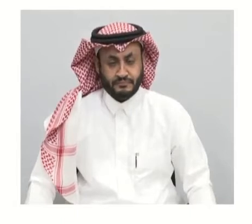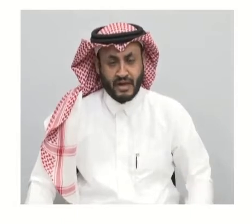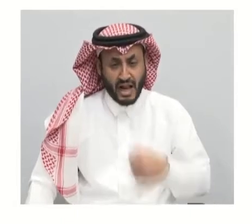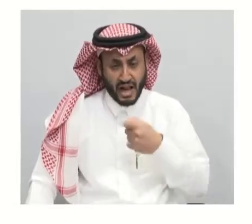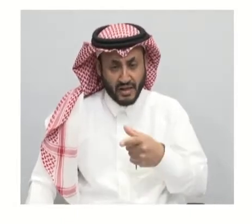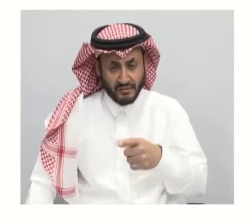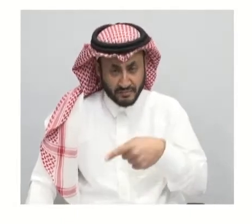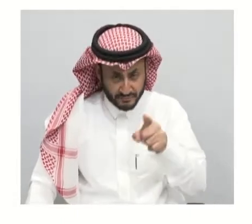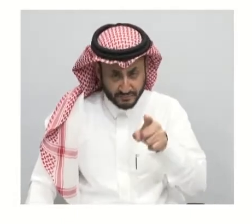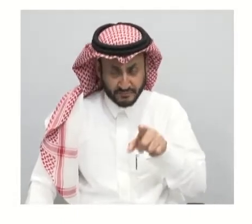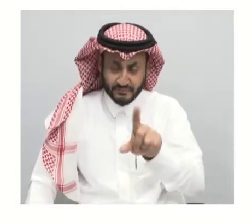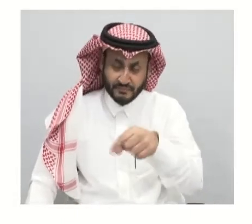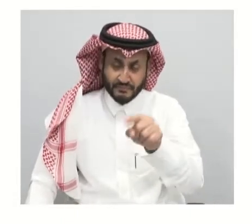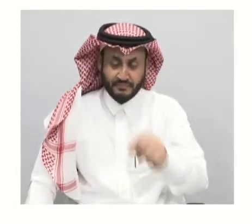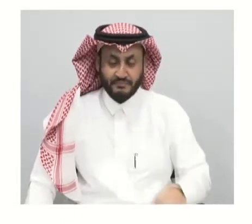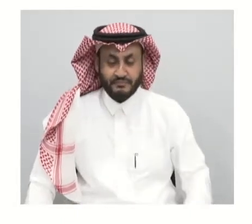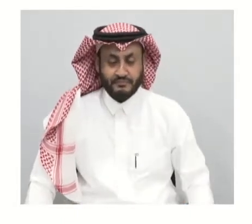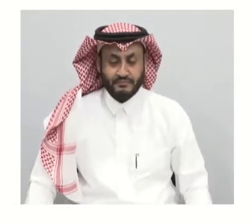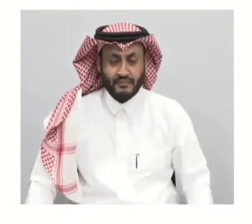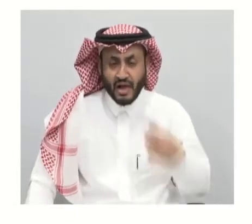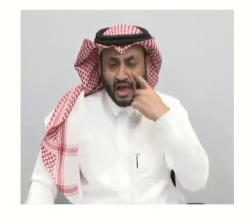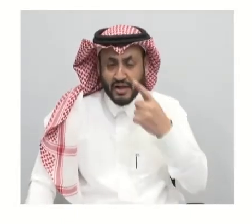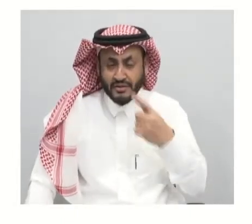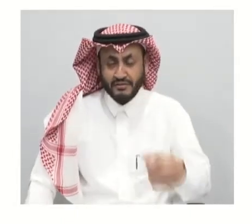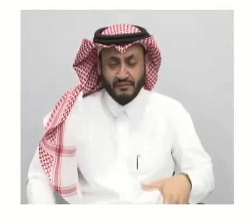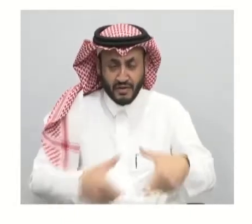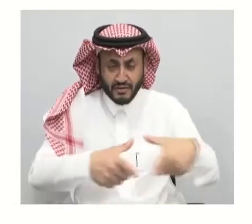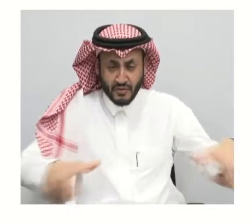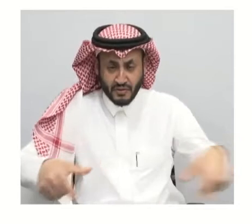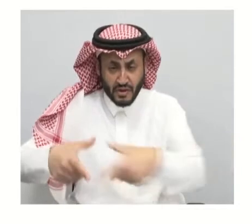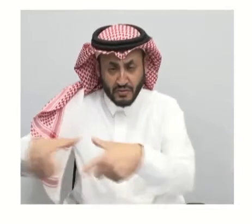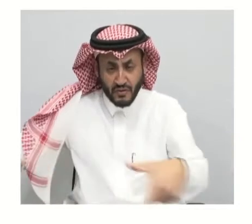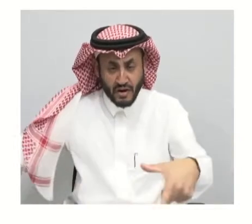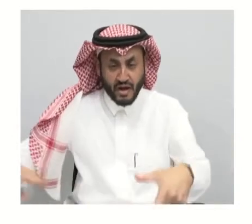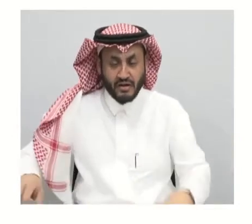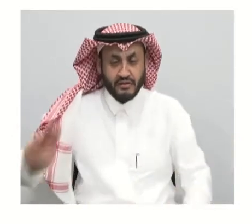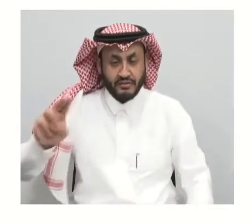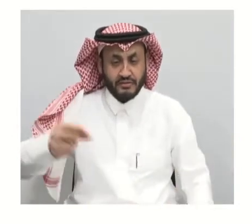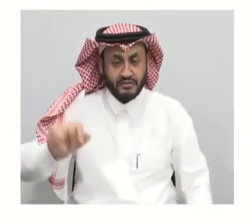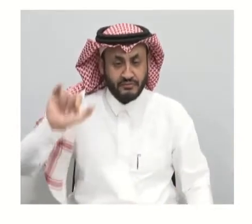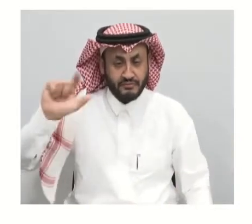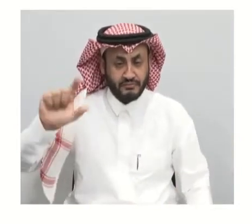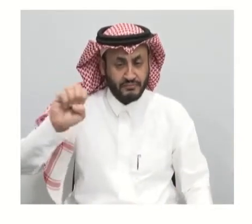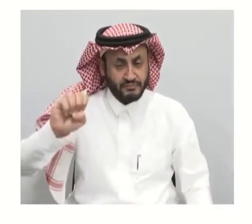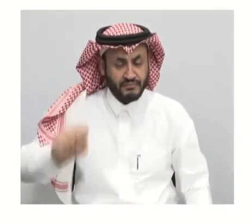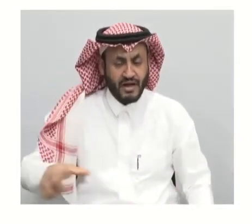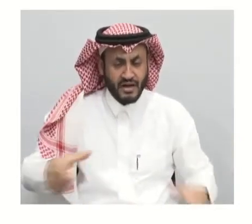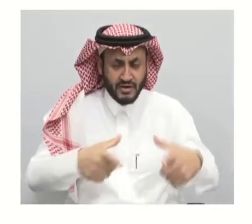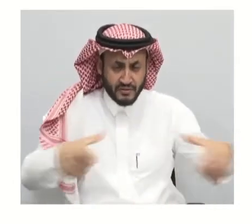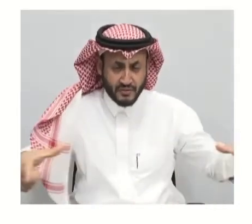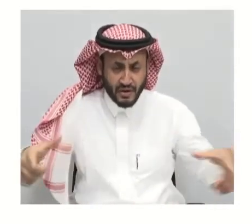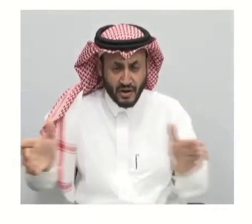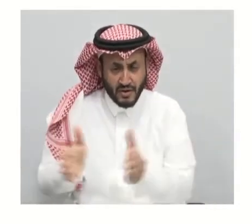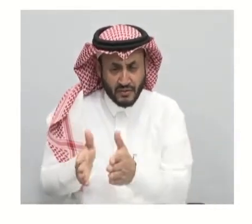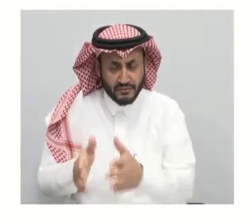I'm sure it is. Automatically, when you see a long and a long, you will use while, okay? If you see